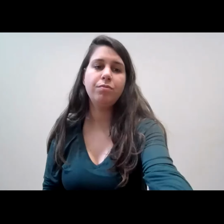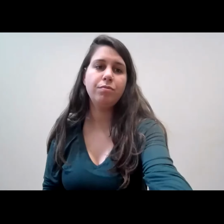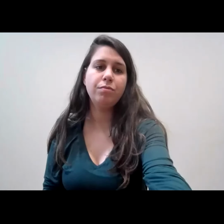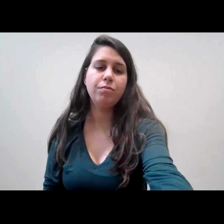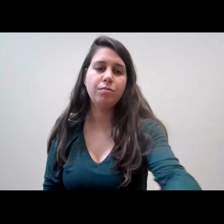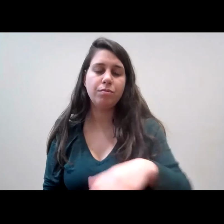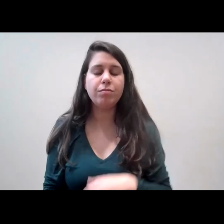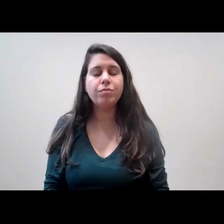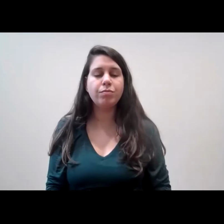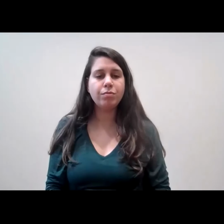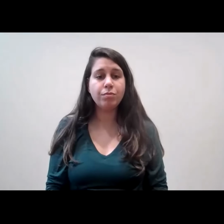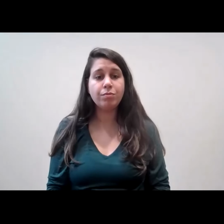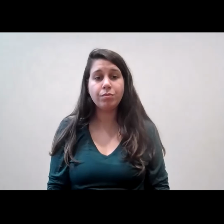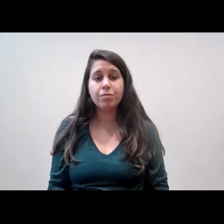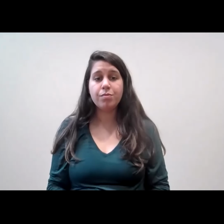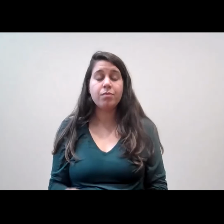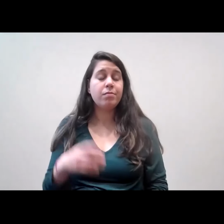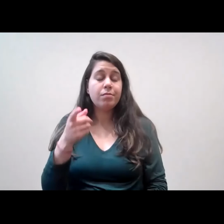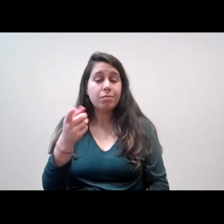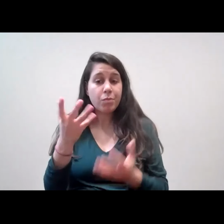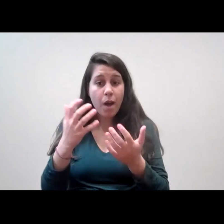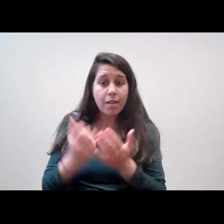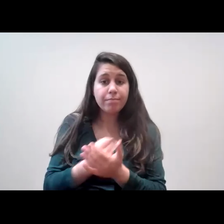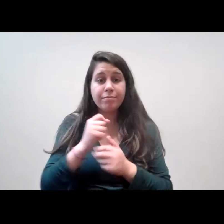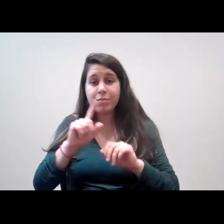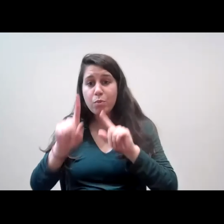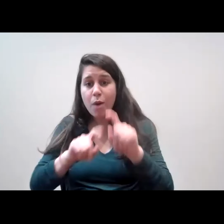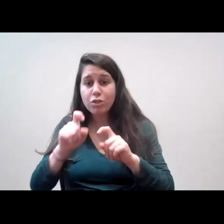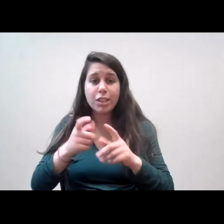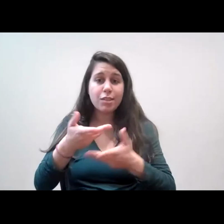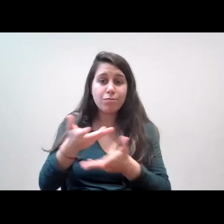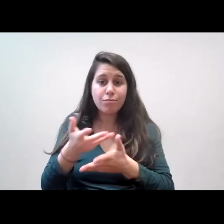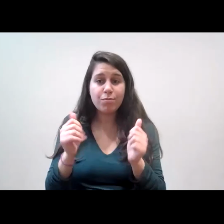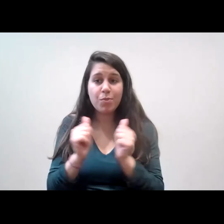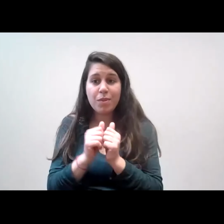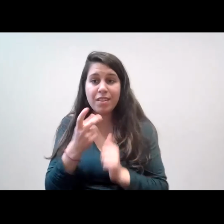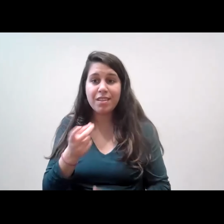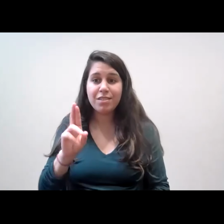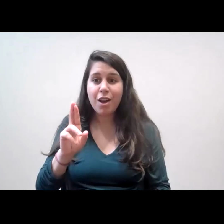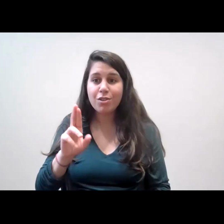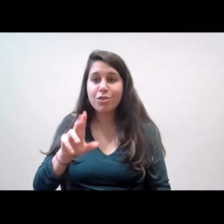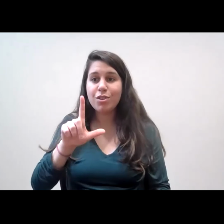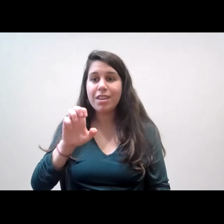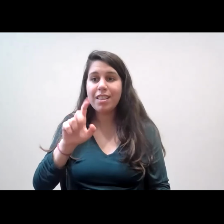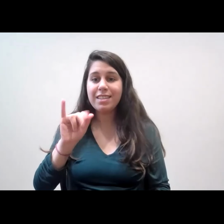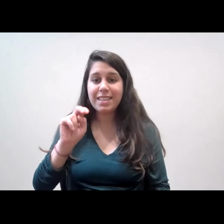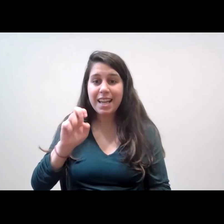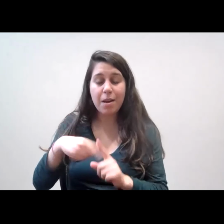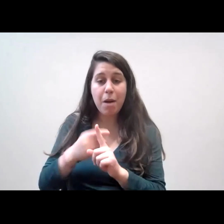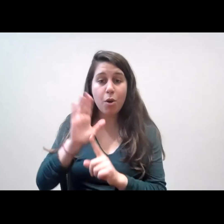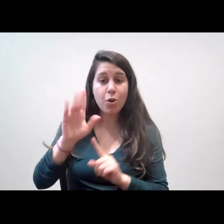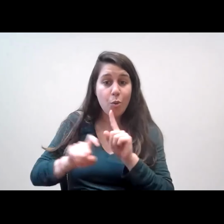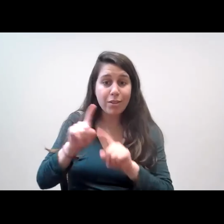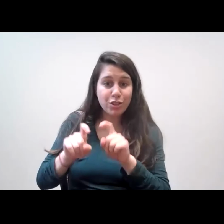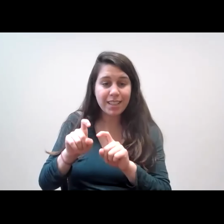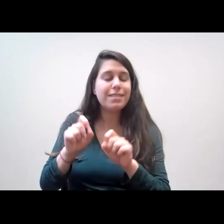today. But there'll be plenty of opportunity at the end to talk with Dr. Lezine about questions that you may have, and